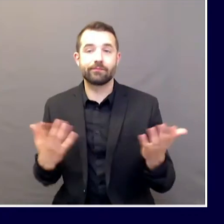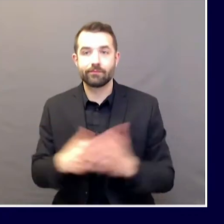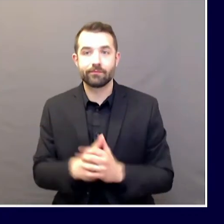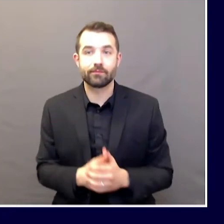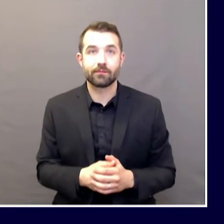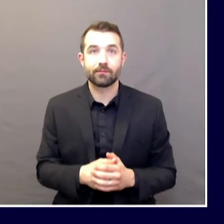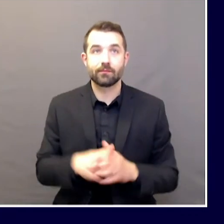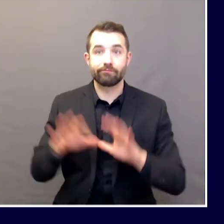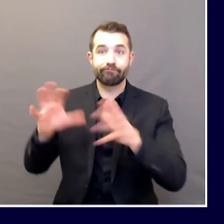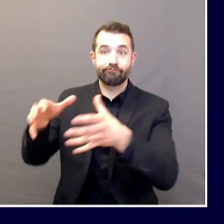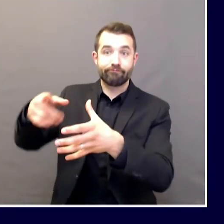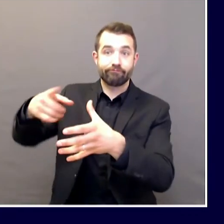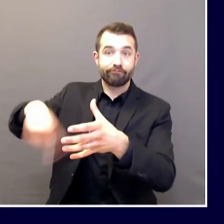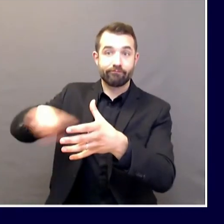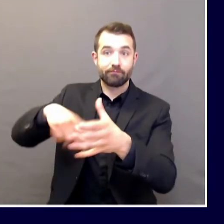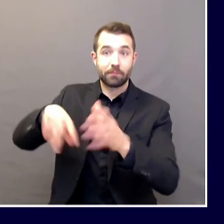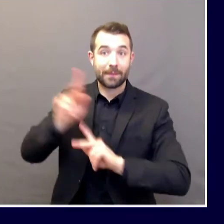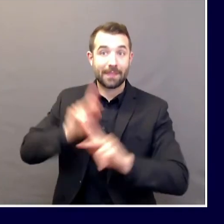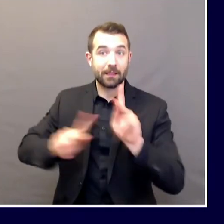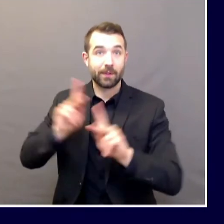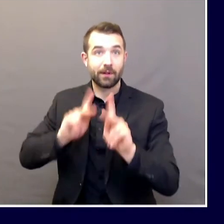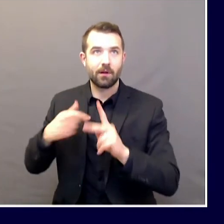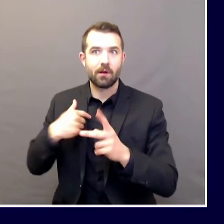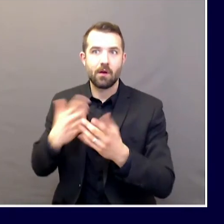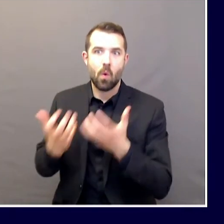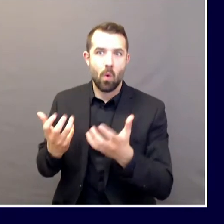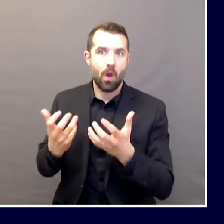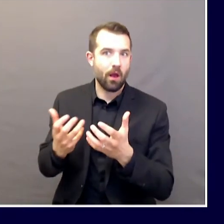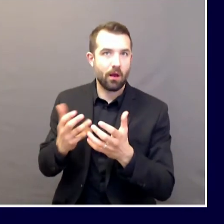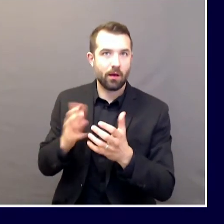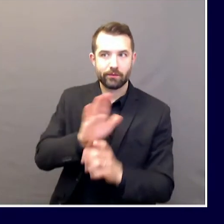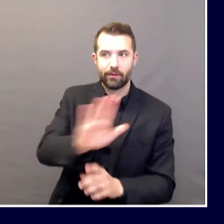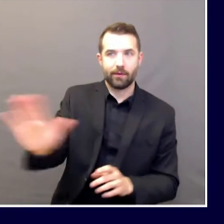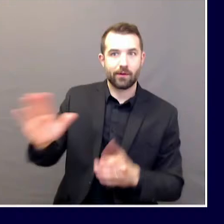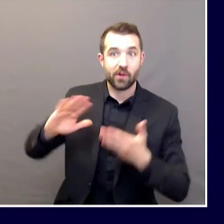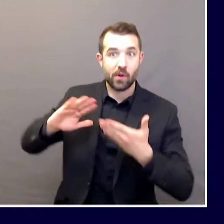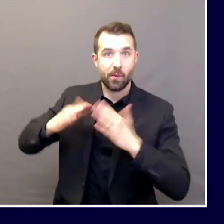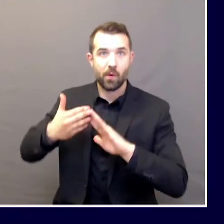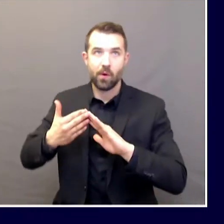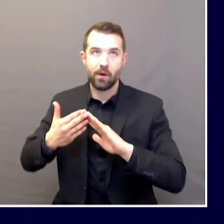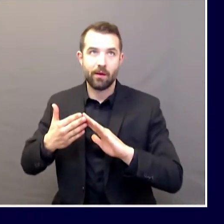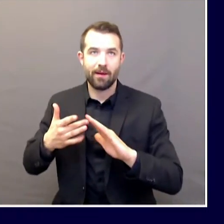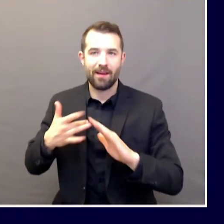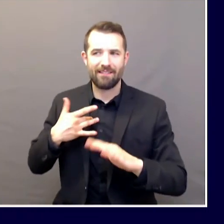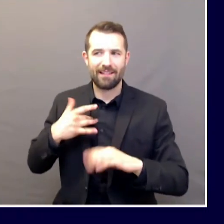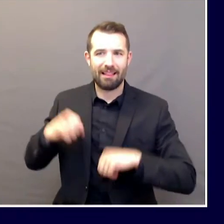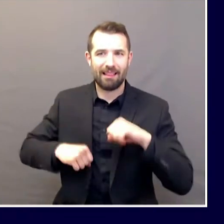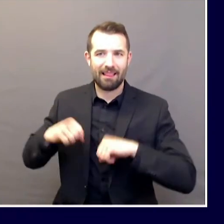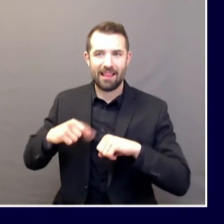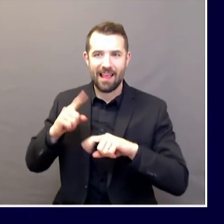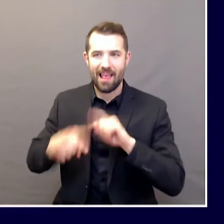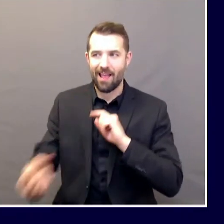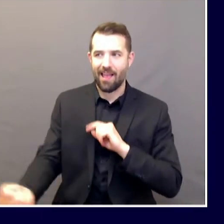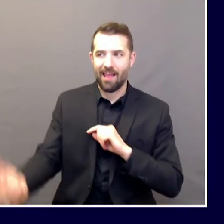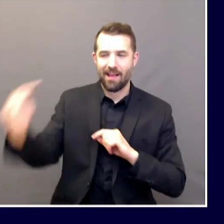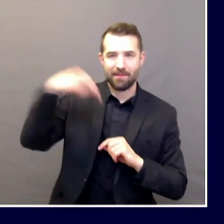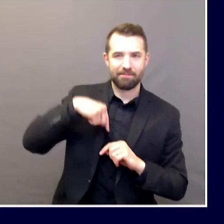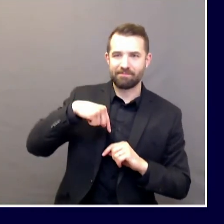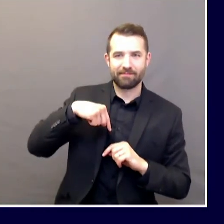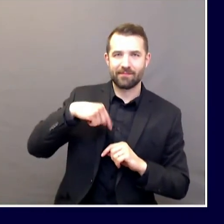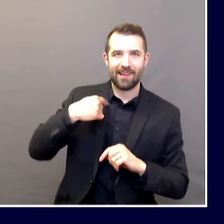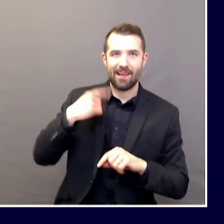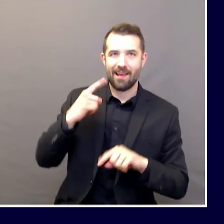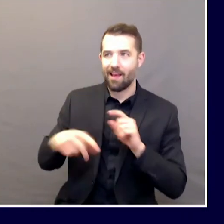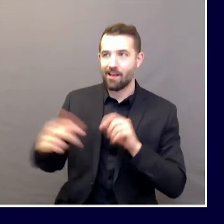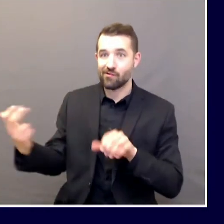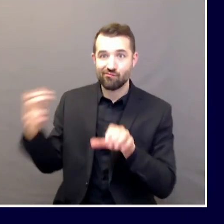come on site for us, because we have a community that may not be able to get there, that may not be able to access rides, that